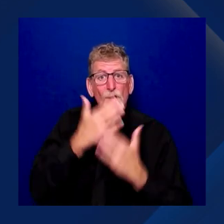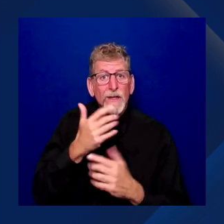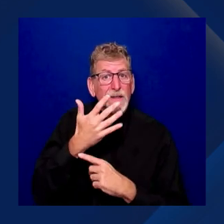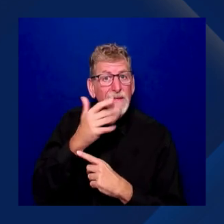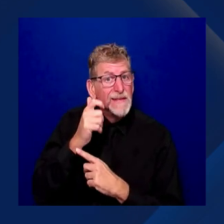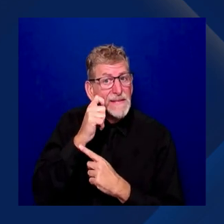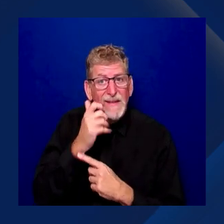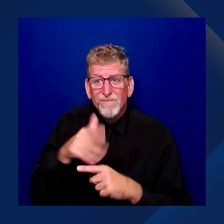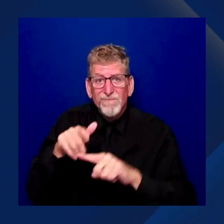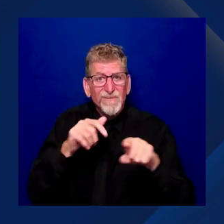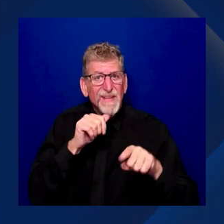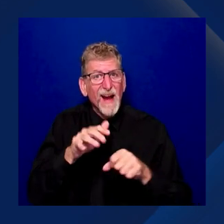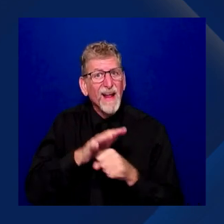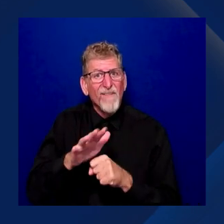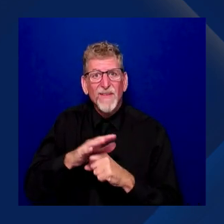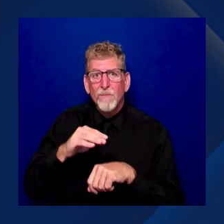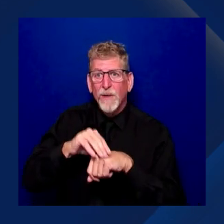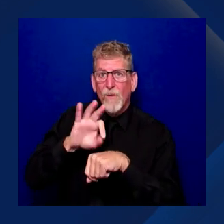that needs to change now.